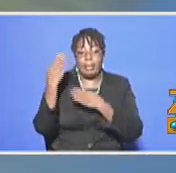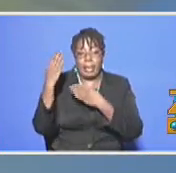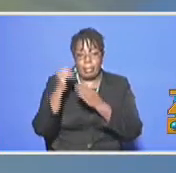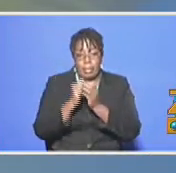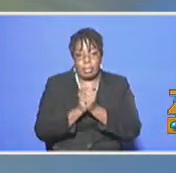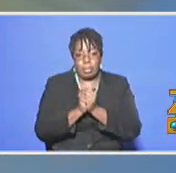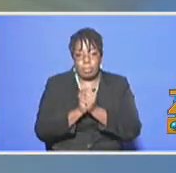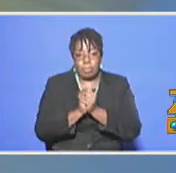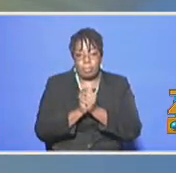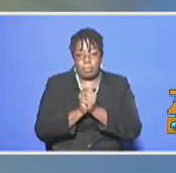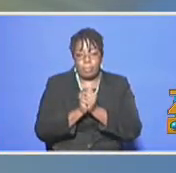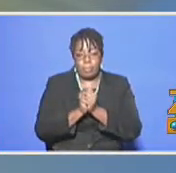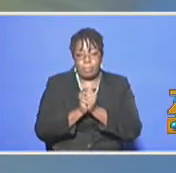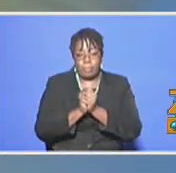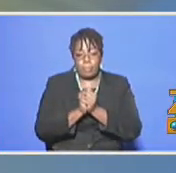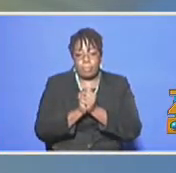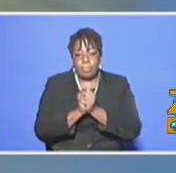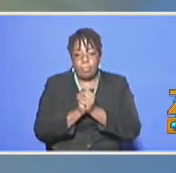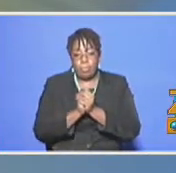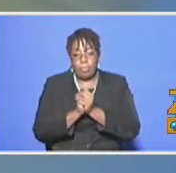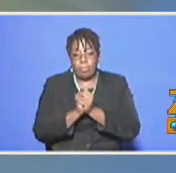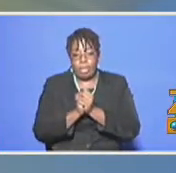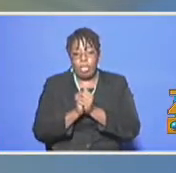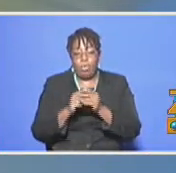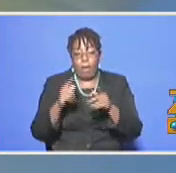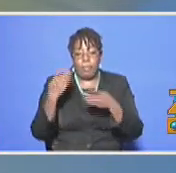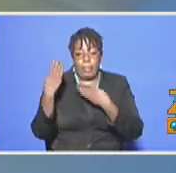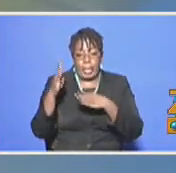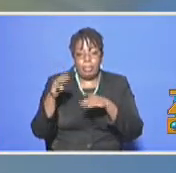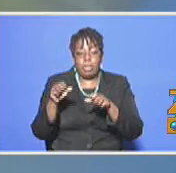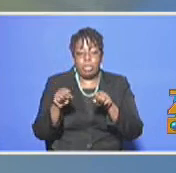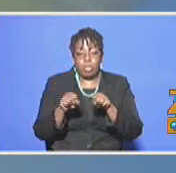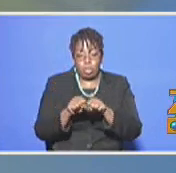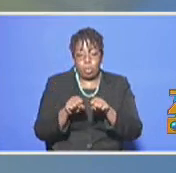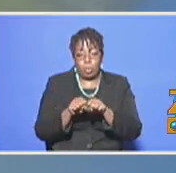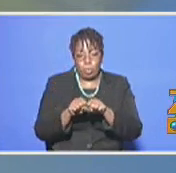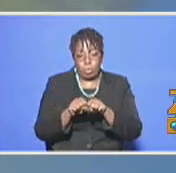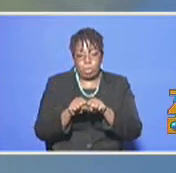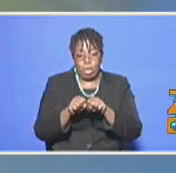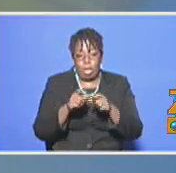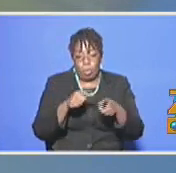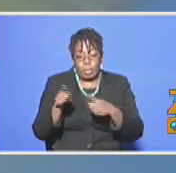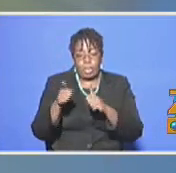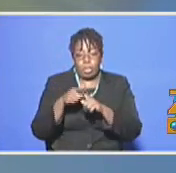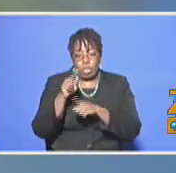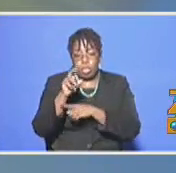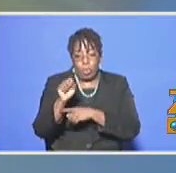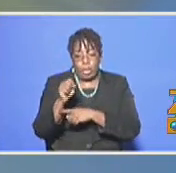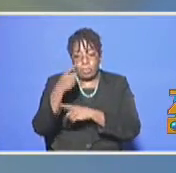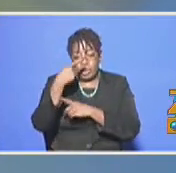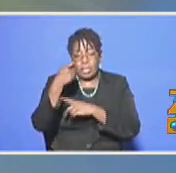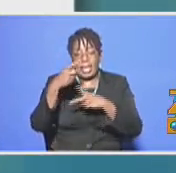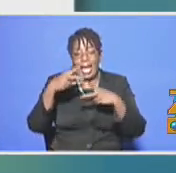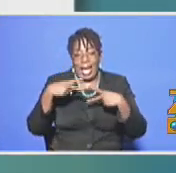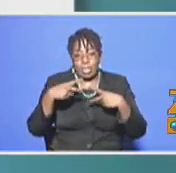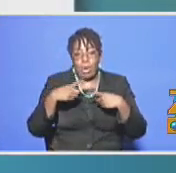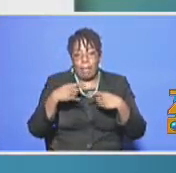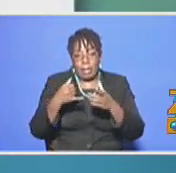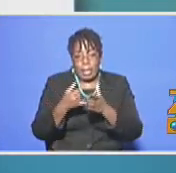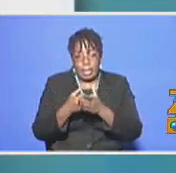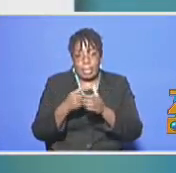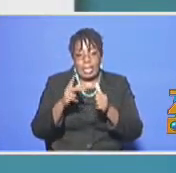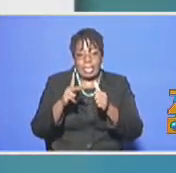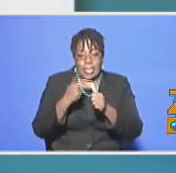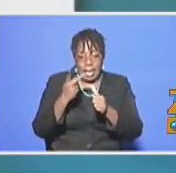was delivered to a Bahamian couple living in Pennsylvania because they had to have it. And then a